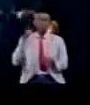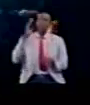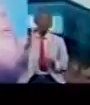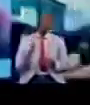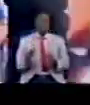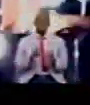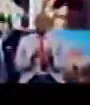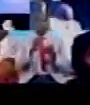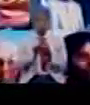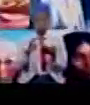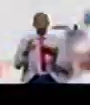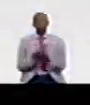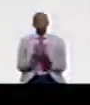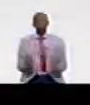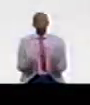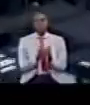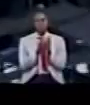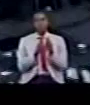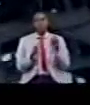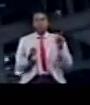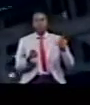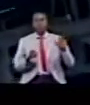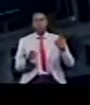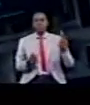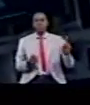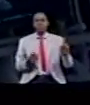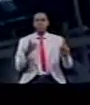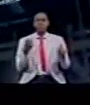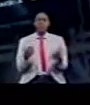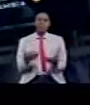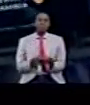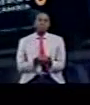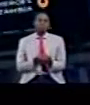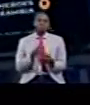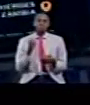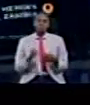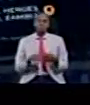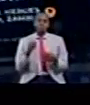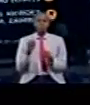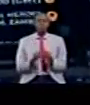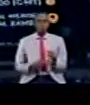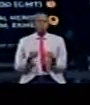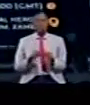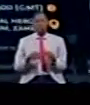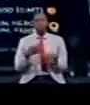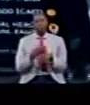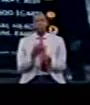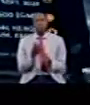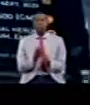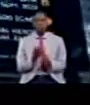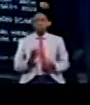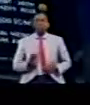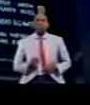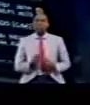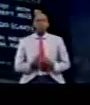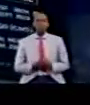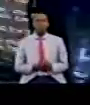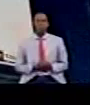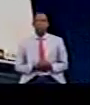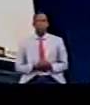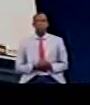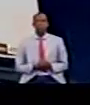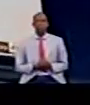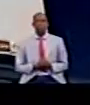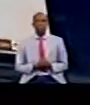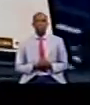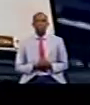you bless the work of our hands. Oh, Lord God, and we pray that you bless the works of our hands. My Lord God, and we pray that you bless the works